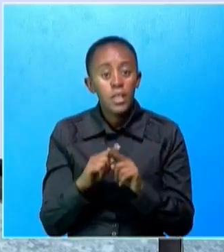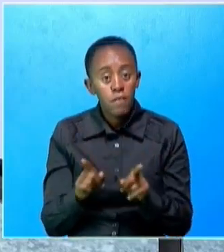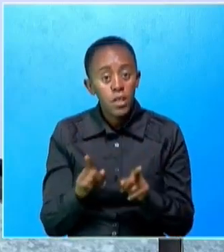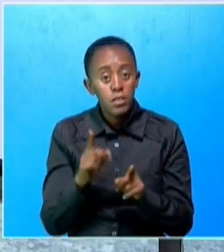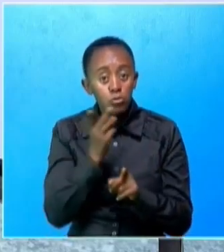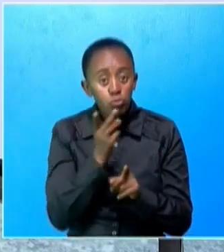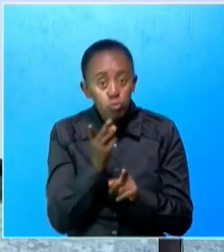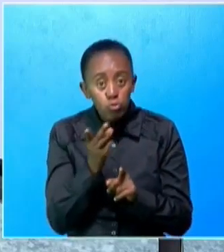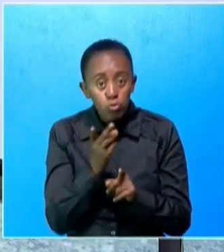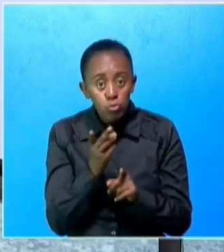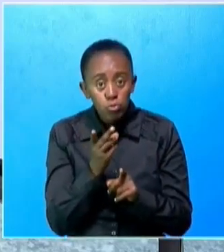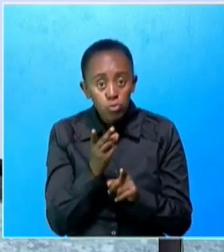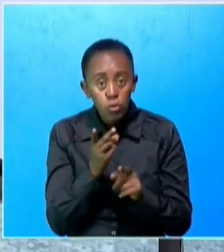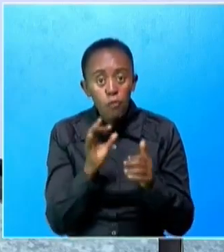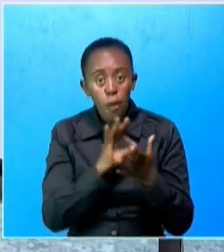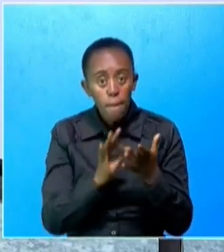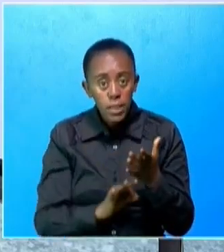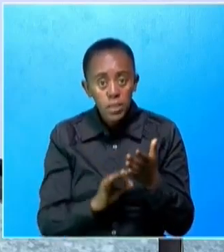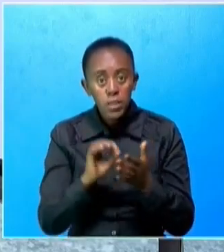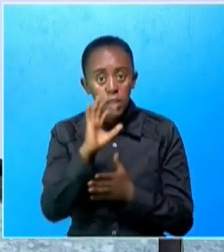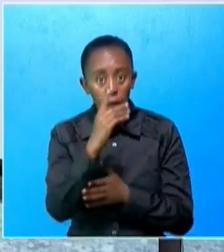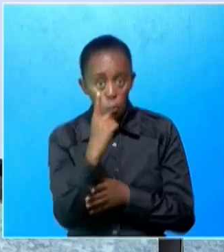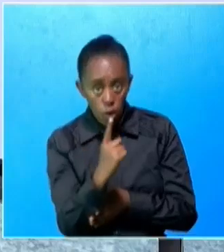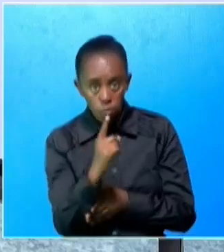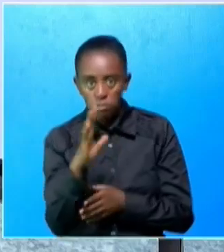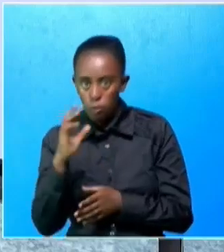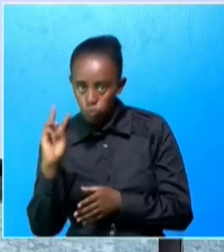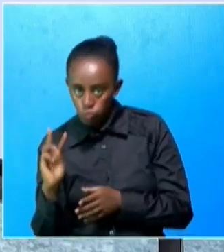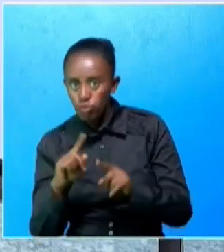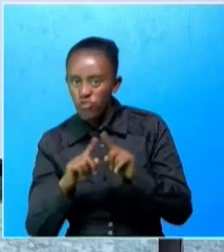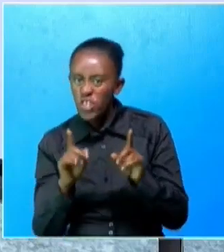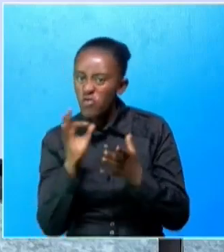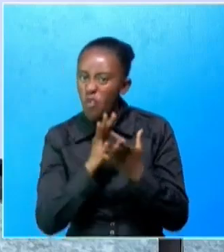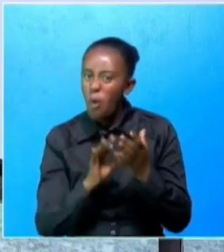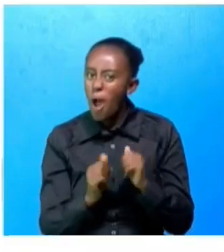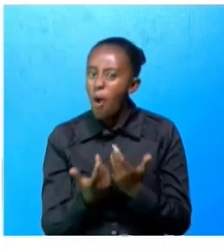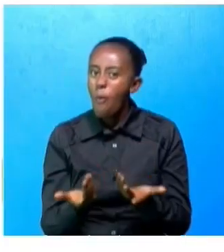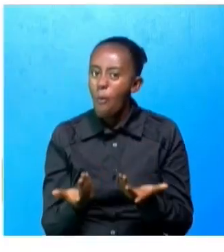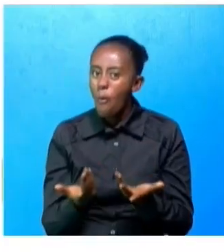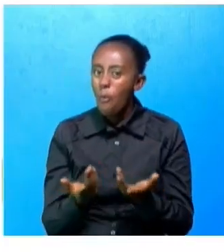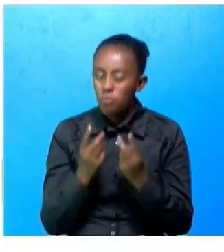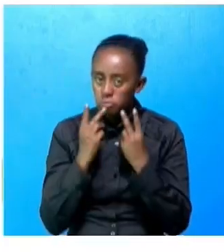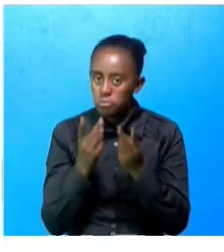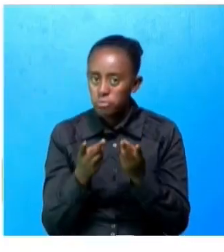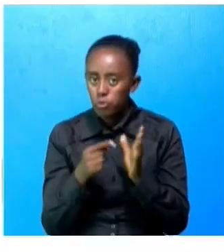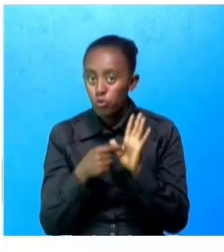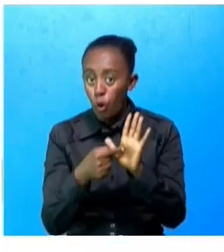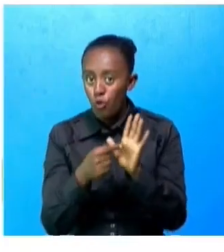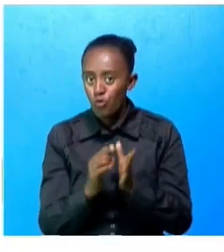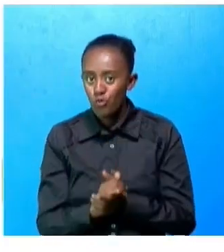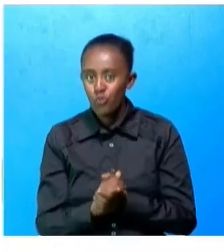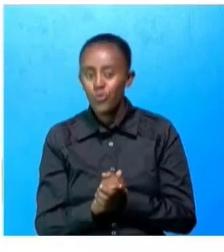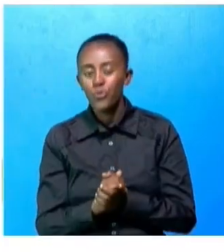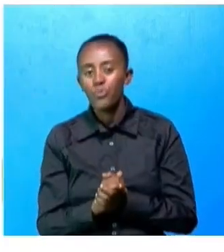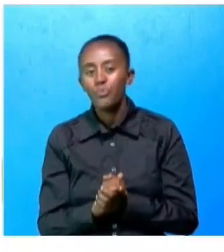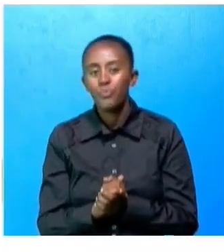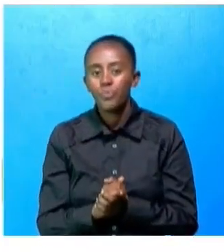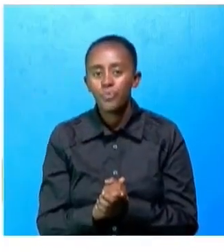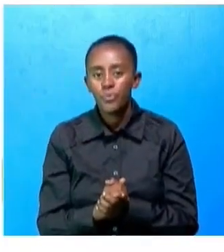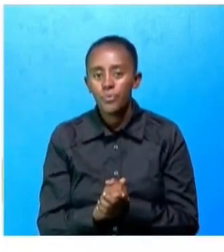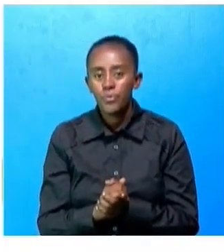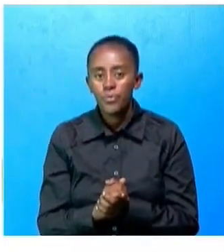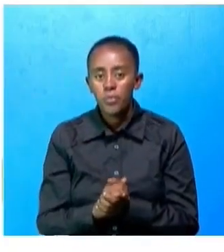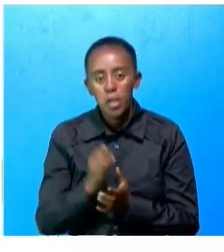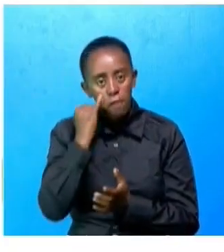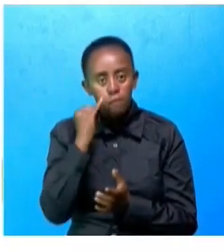the two forms? I would like to show you the form what looks like. Right? Yeah, if is